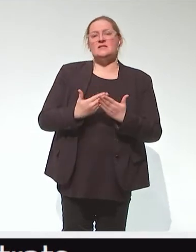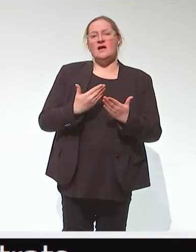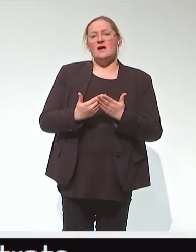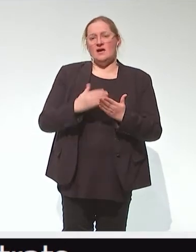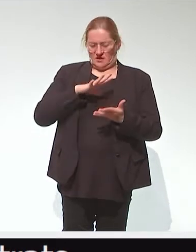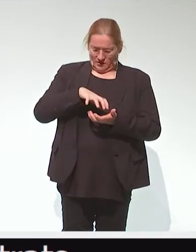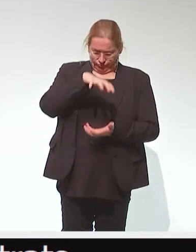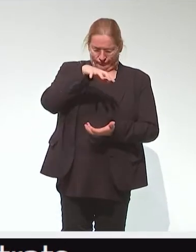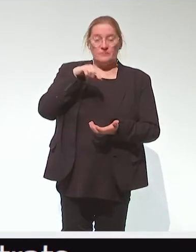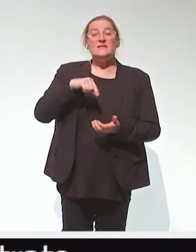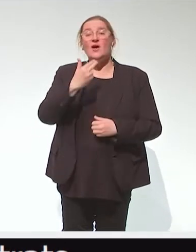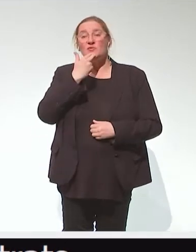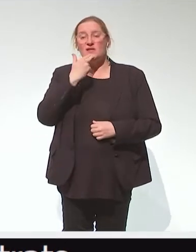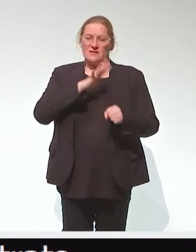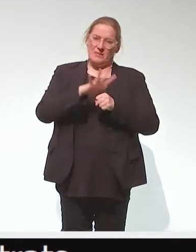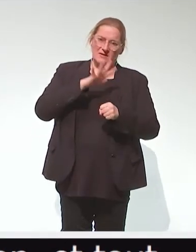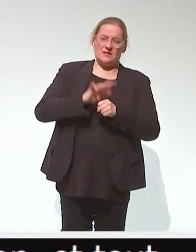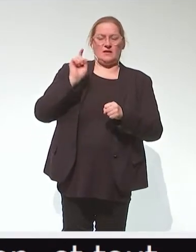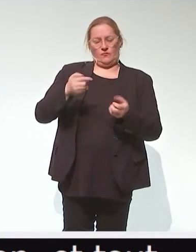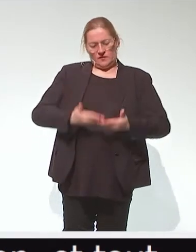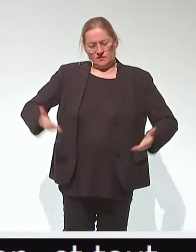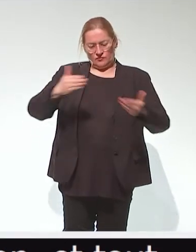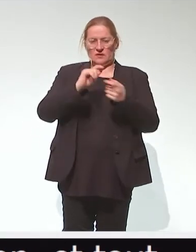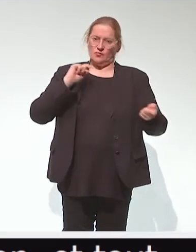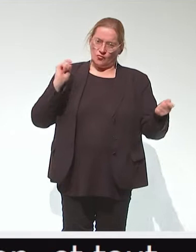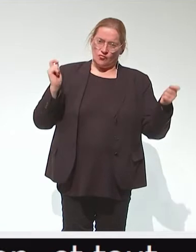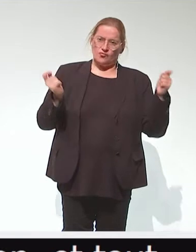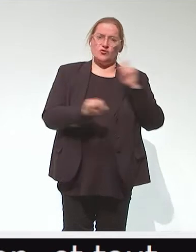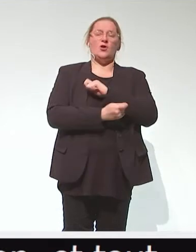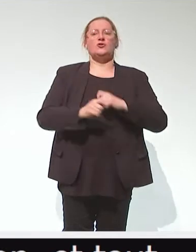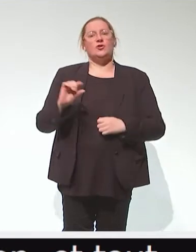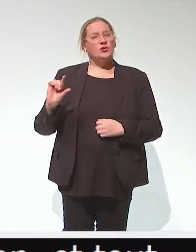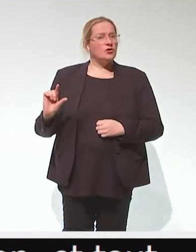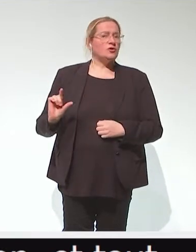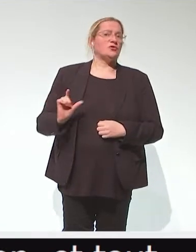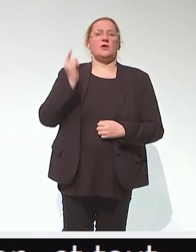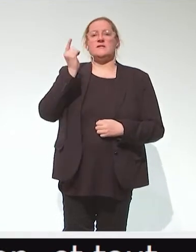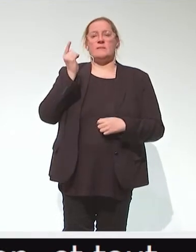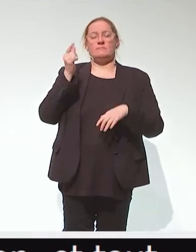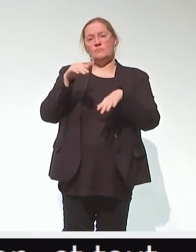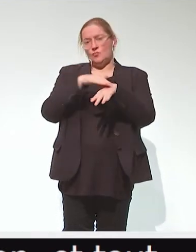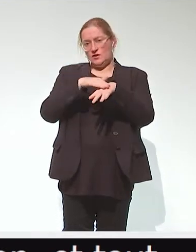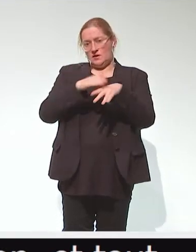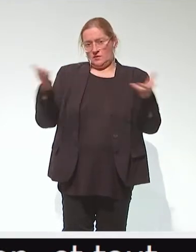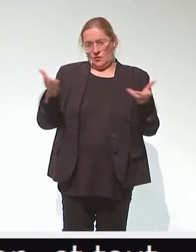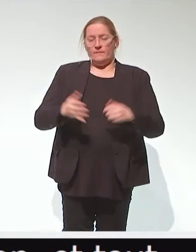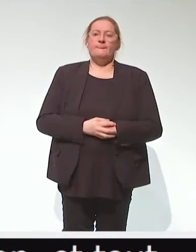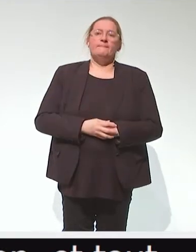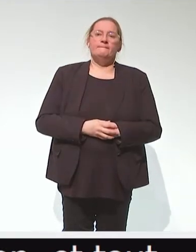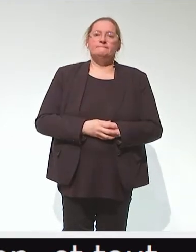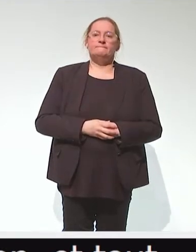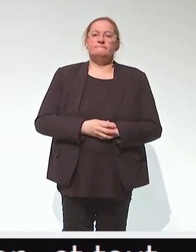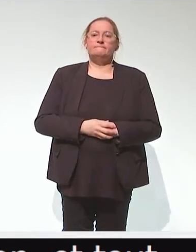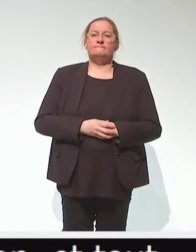state aid, again, regulated at EU level, but the EU regulations allow member states, allow public authorities to